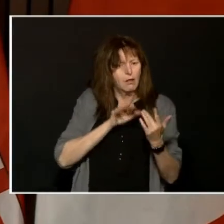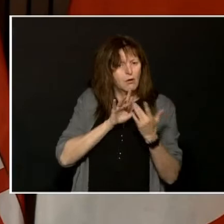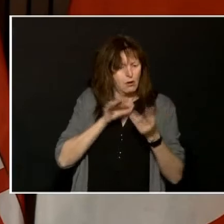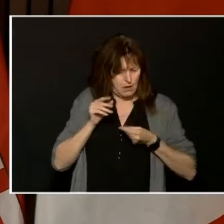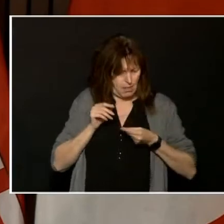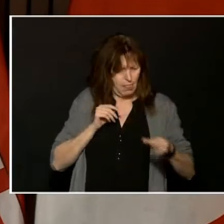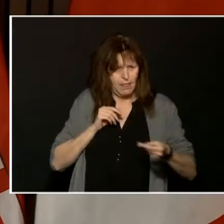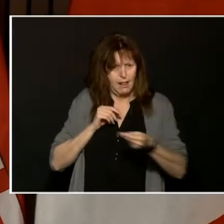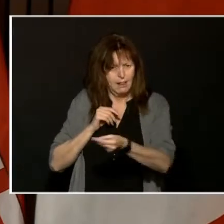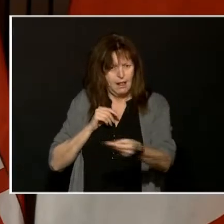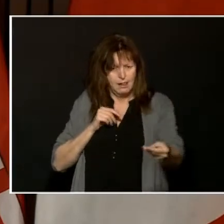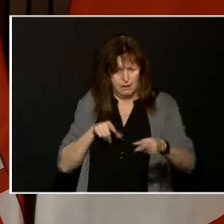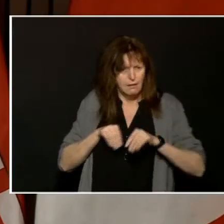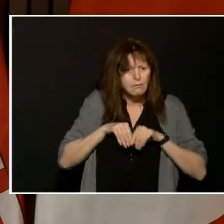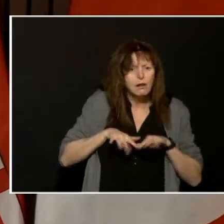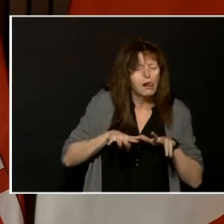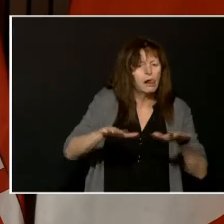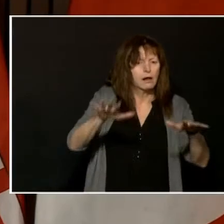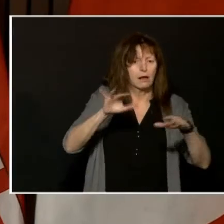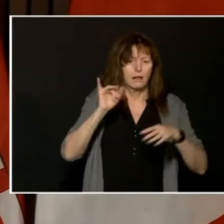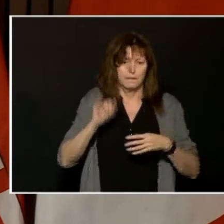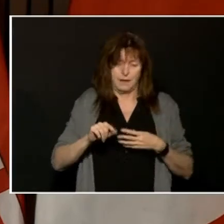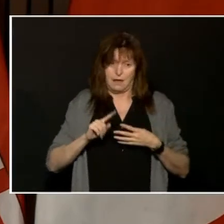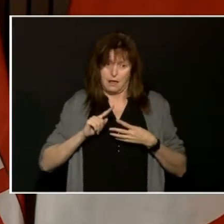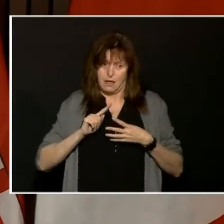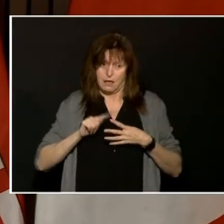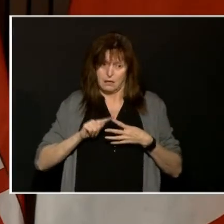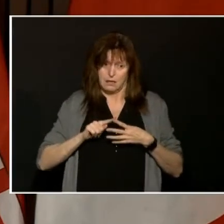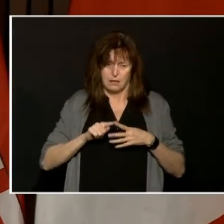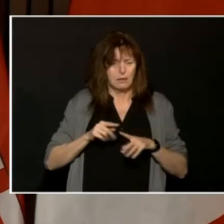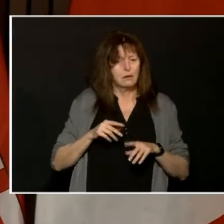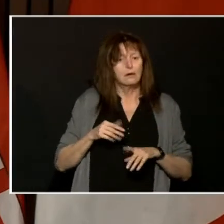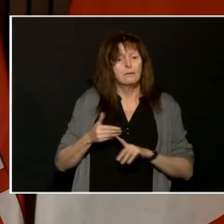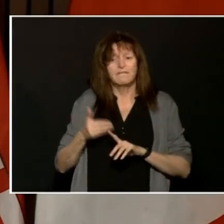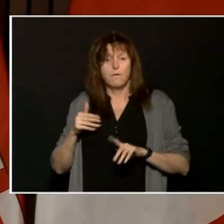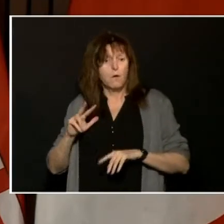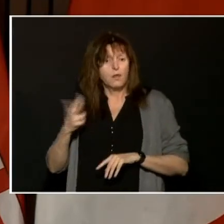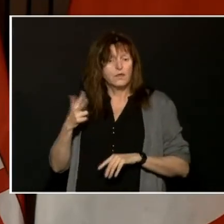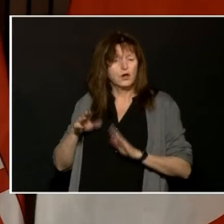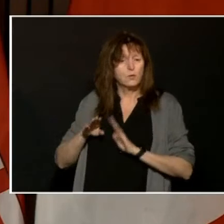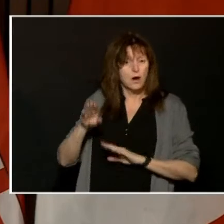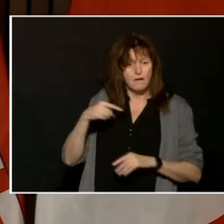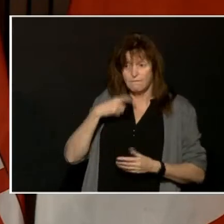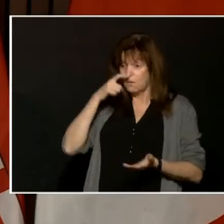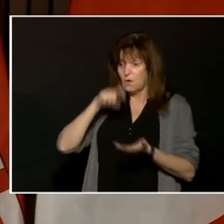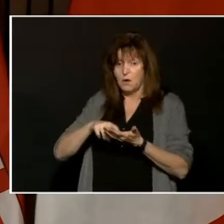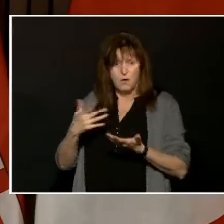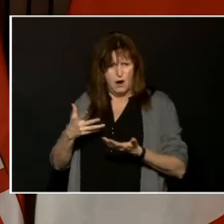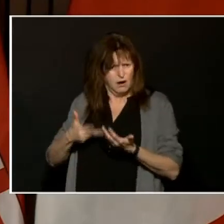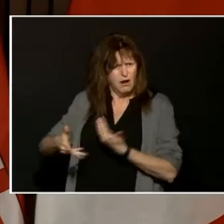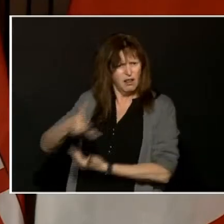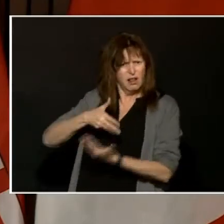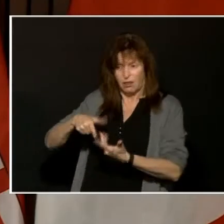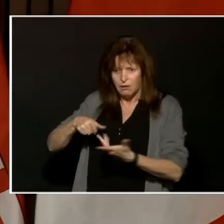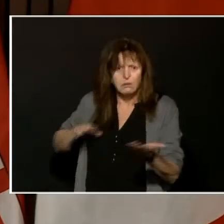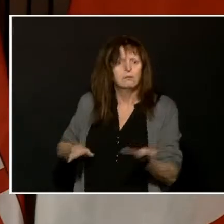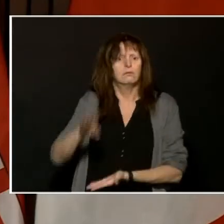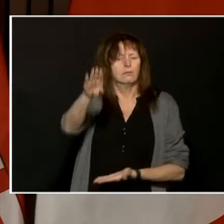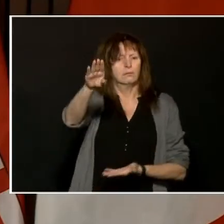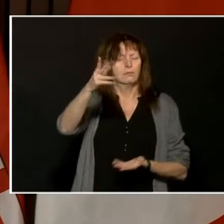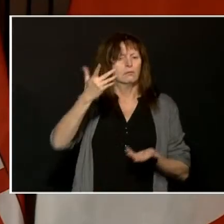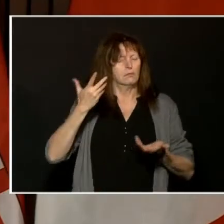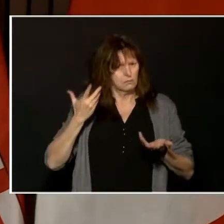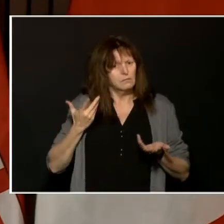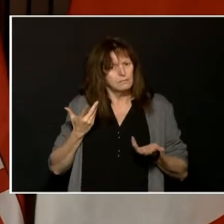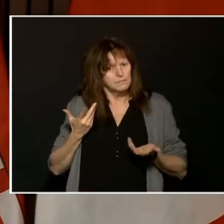we saw prior to the third wave, was an increase in those contacts between people. There's always the wild card risk, though,